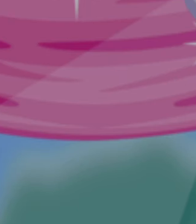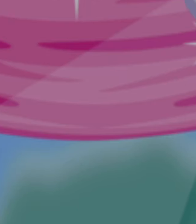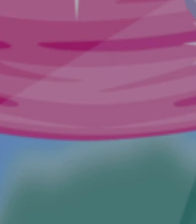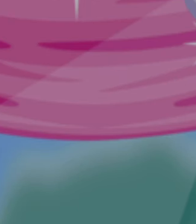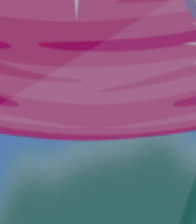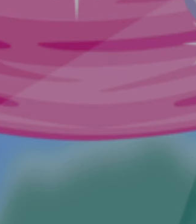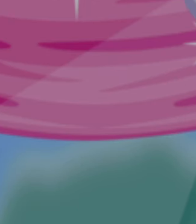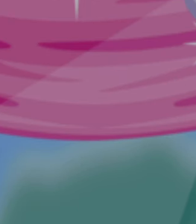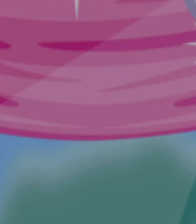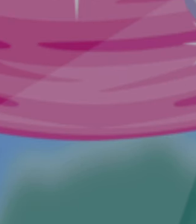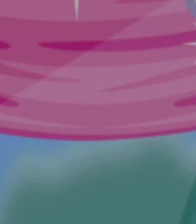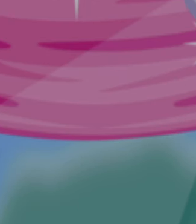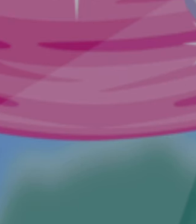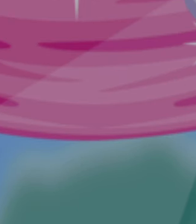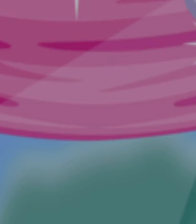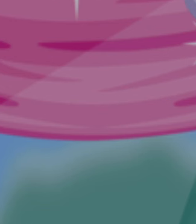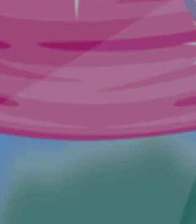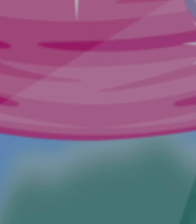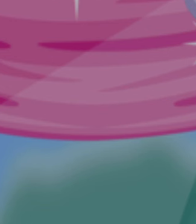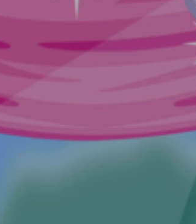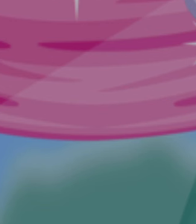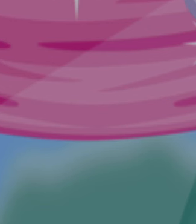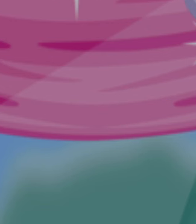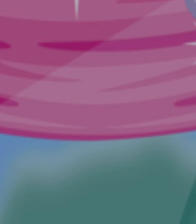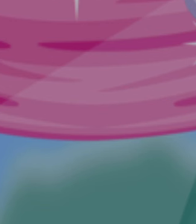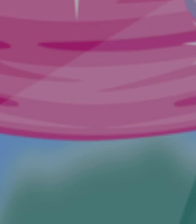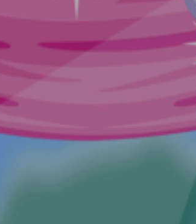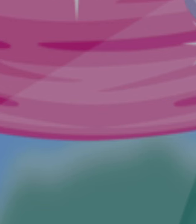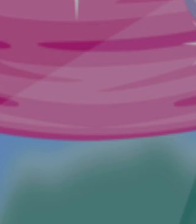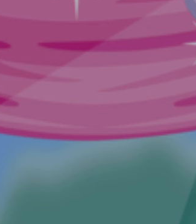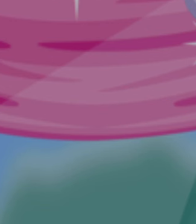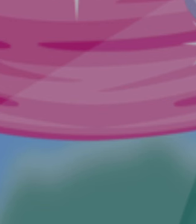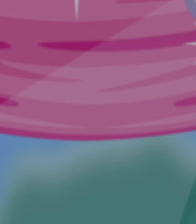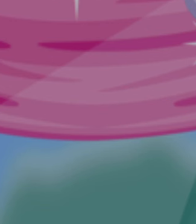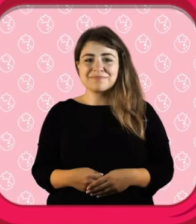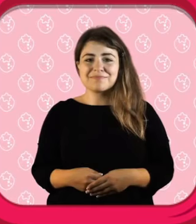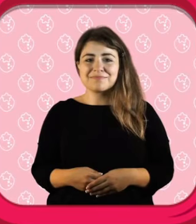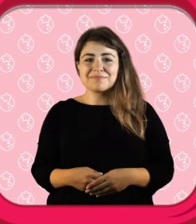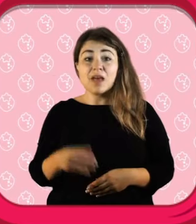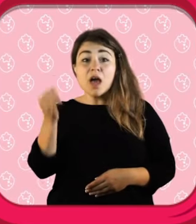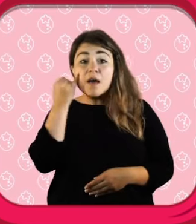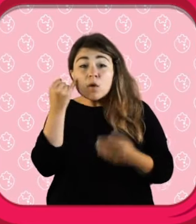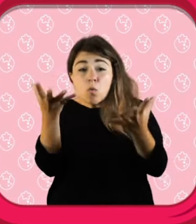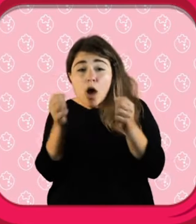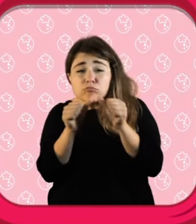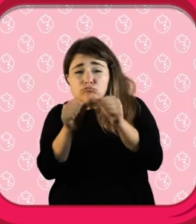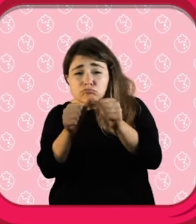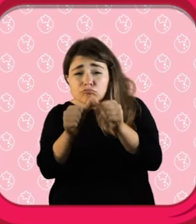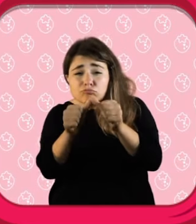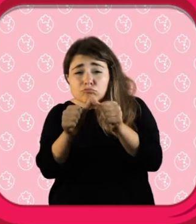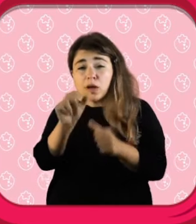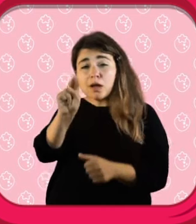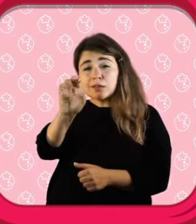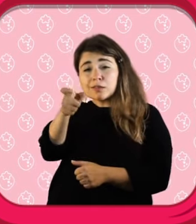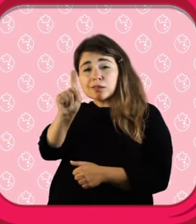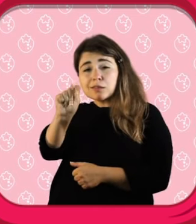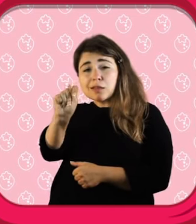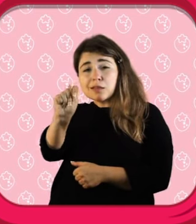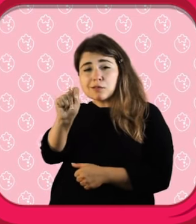Great! You made my first wish come true! Select the other instruments to complete the song. Tap the next button to